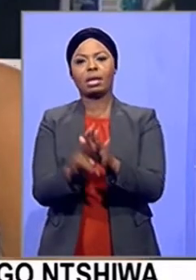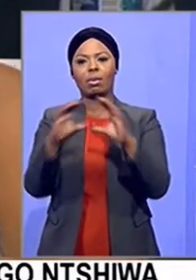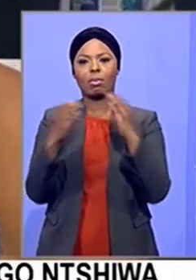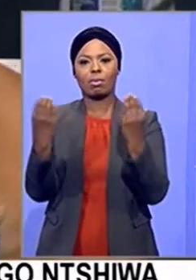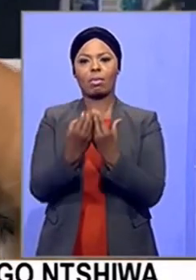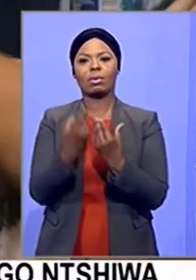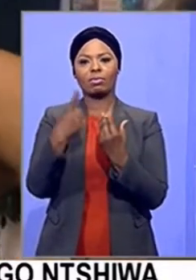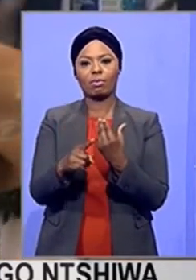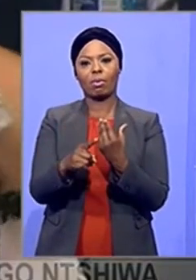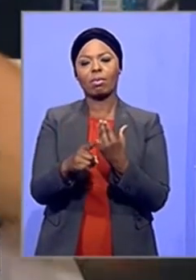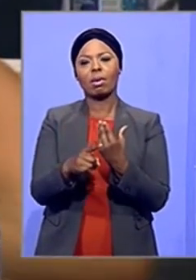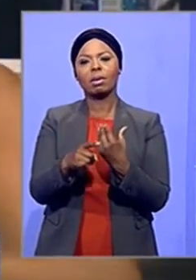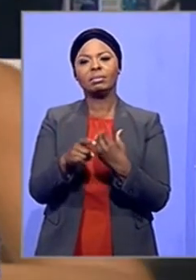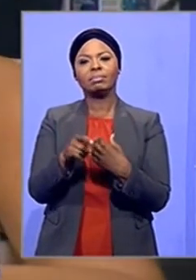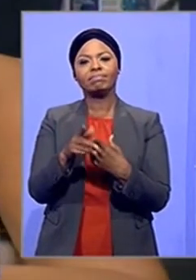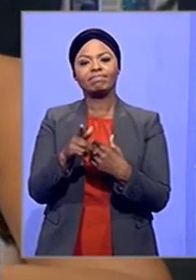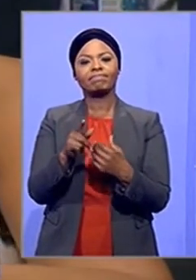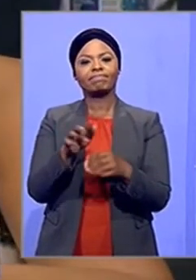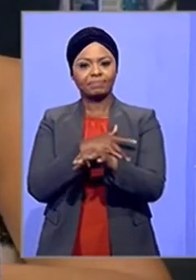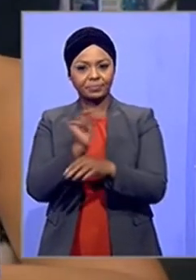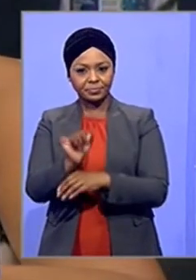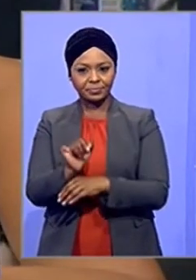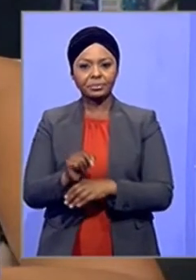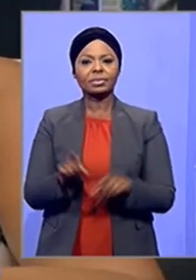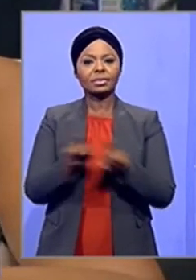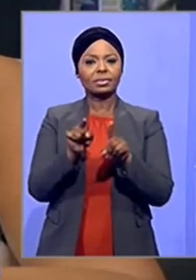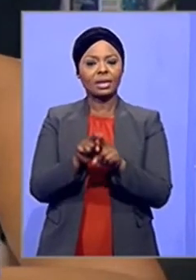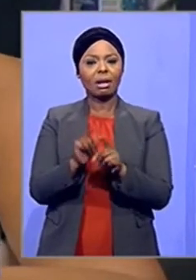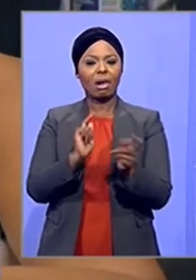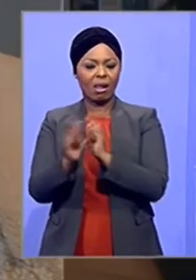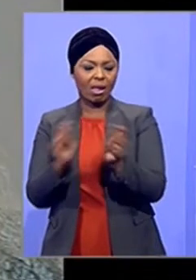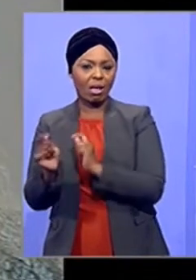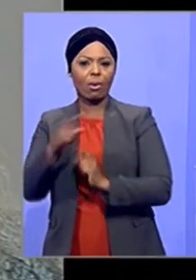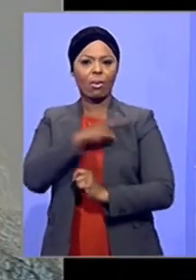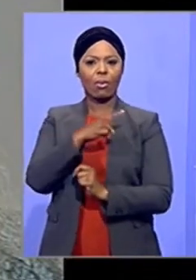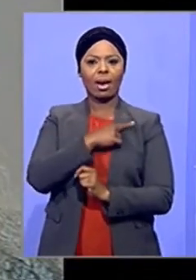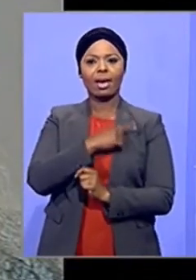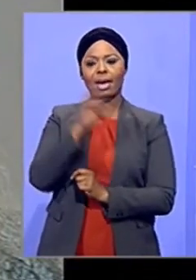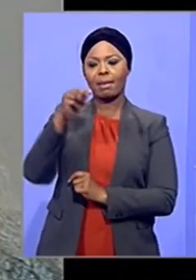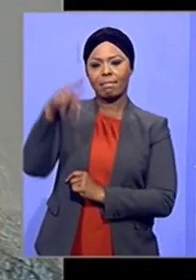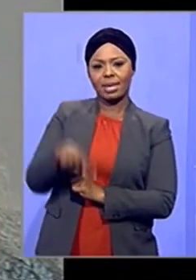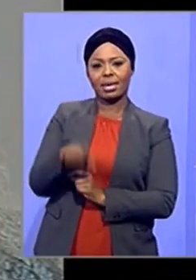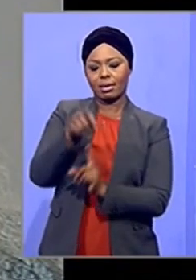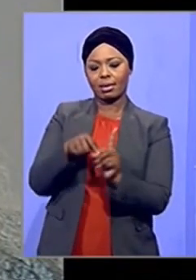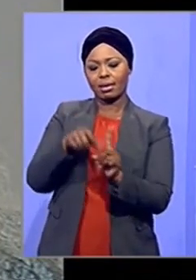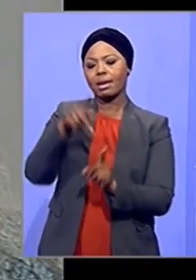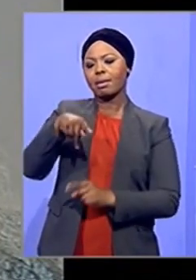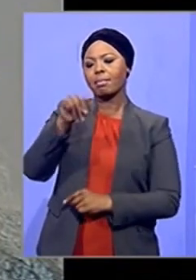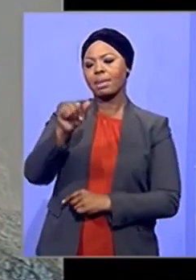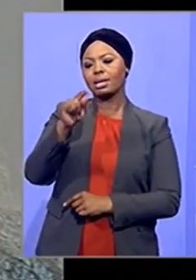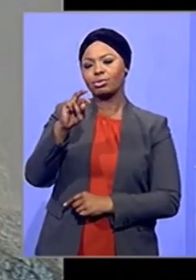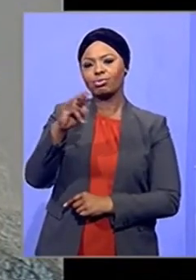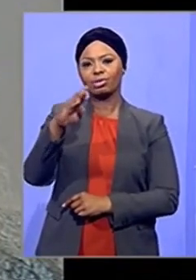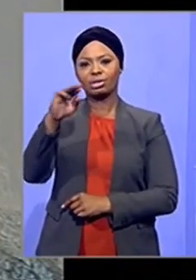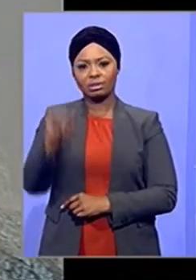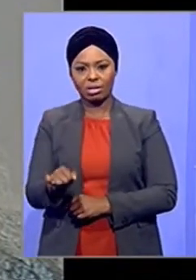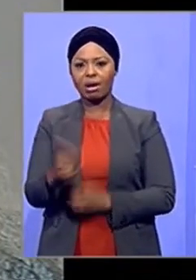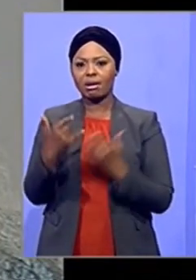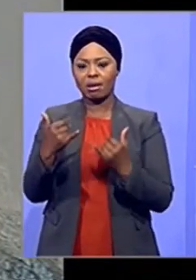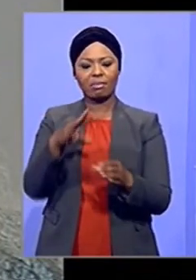ya tlhaeletsano. Diphetogo tseno di tla morago ga gore mopalamente Patricia Kopani yo a sa bolong go direla lekoko